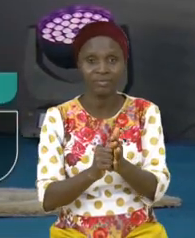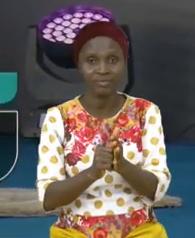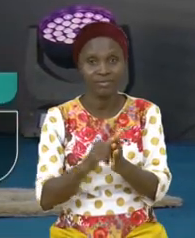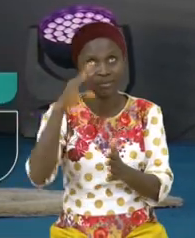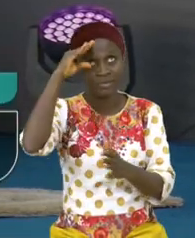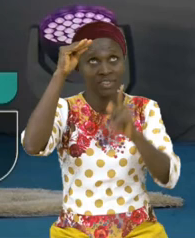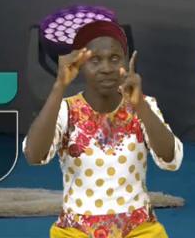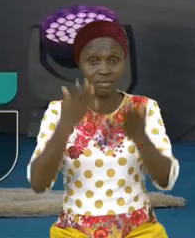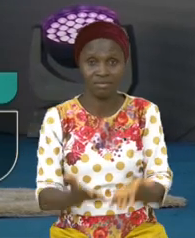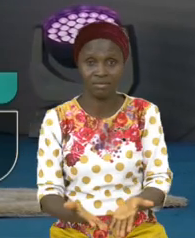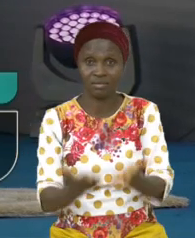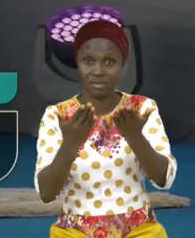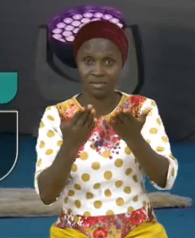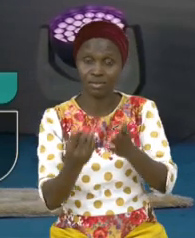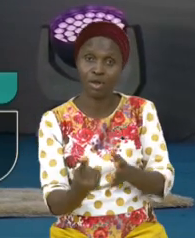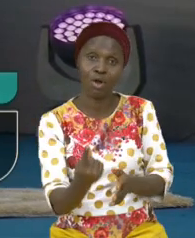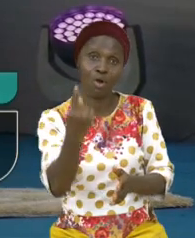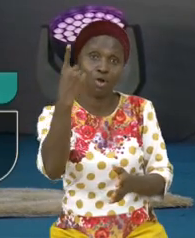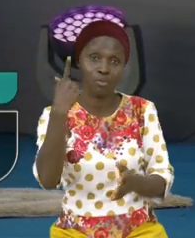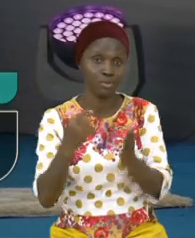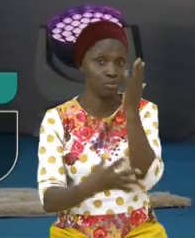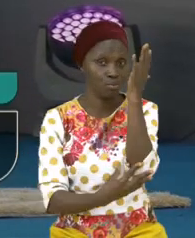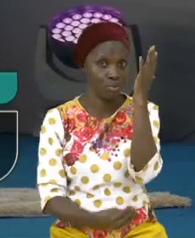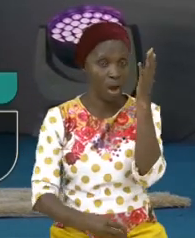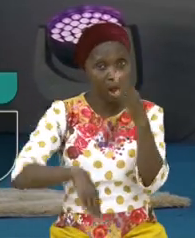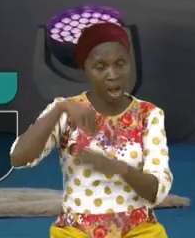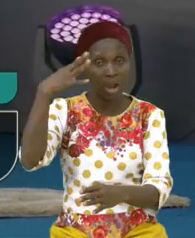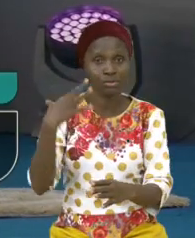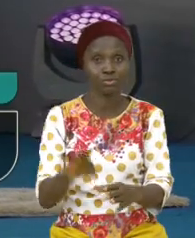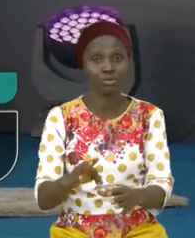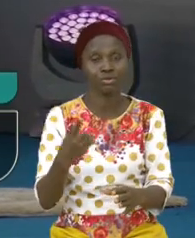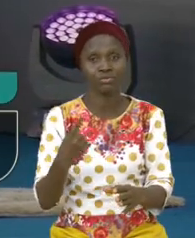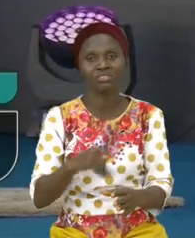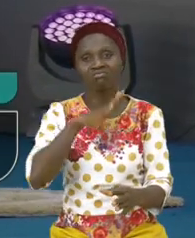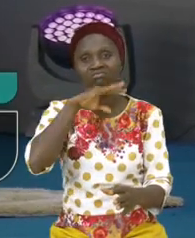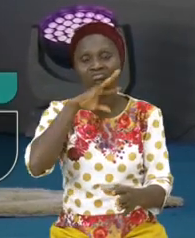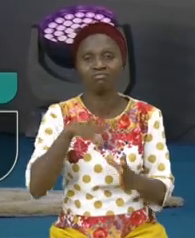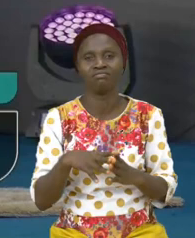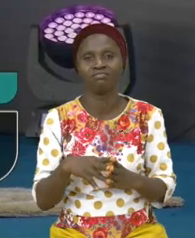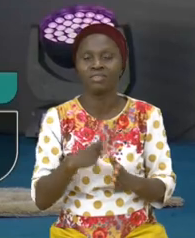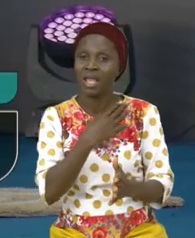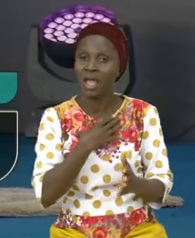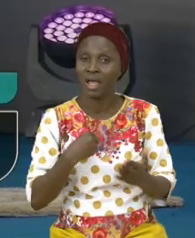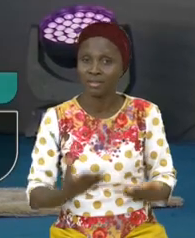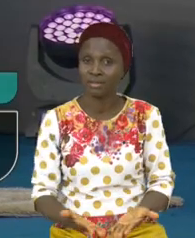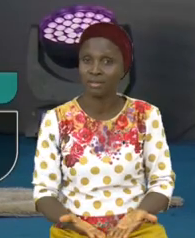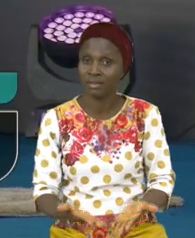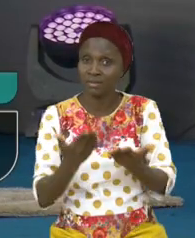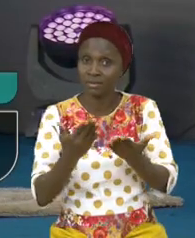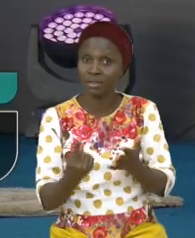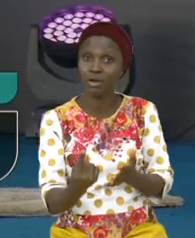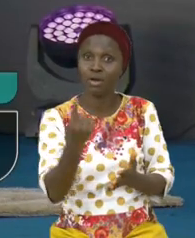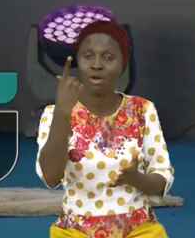raiseth up the poor out of the dust, and lifteth up